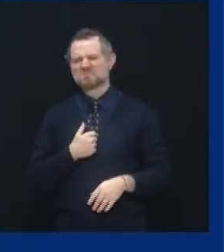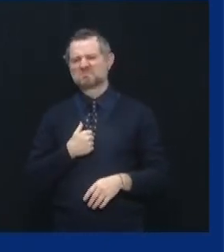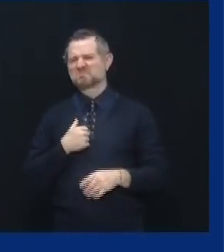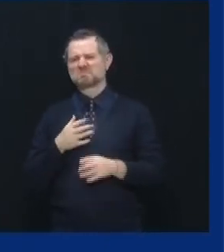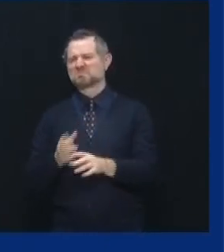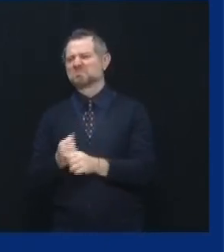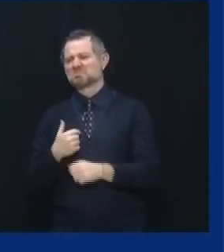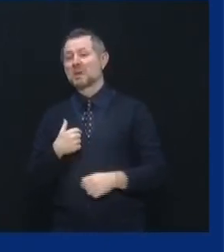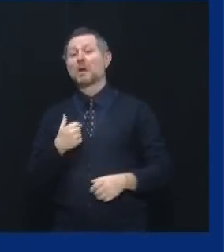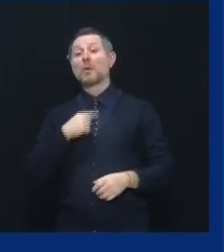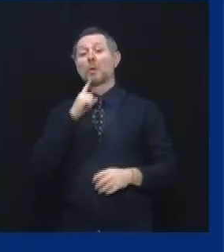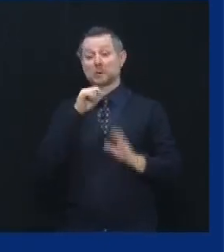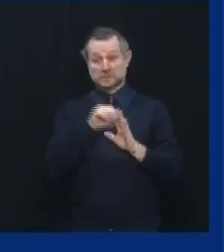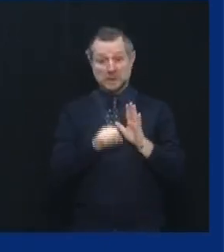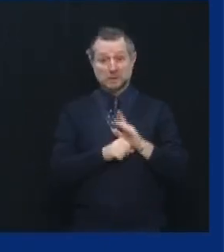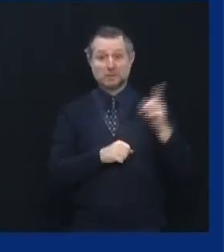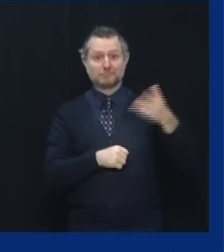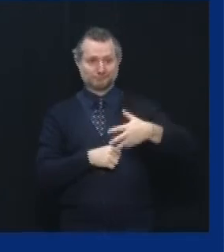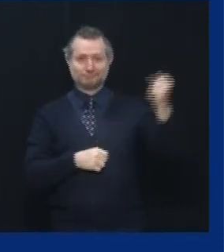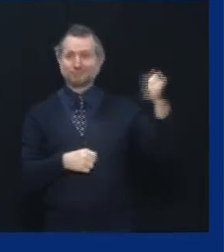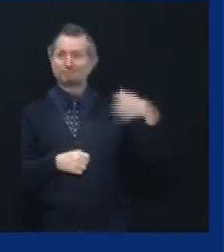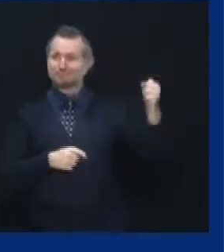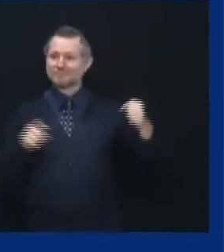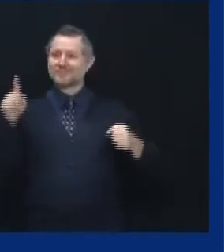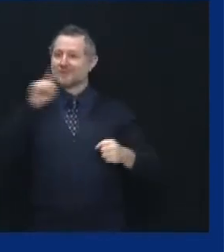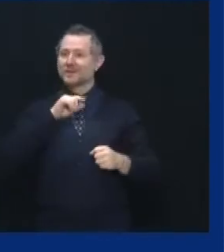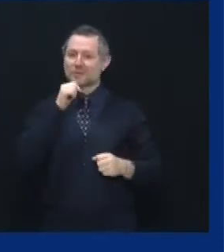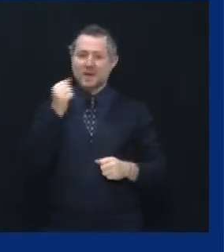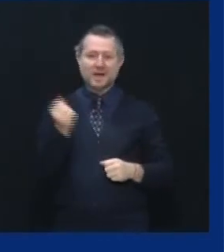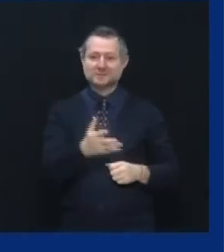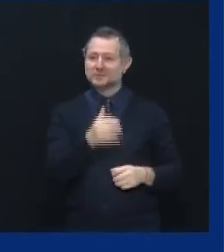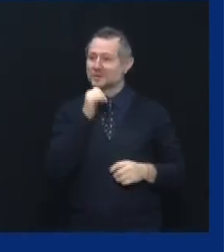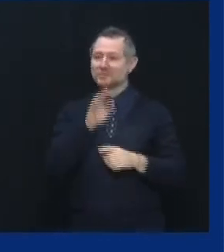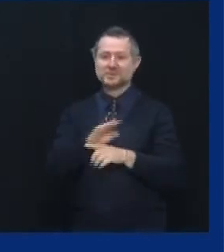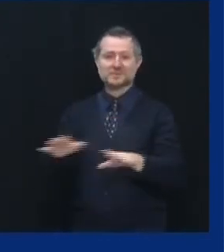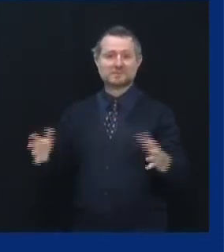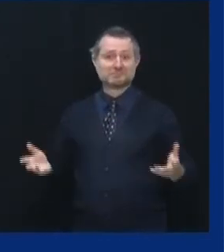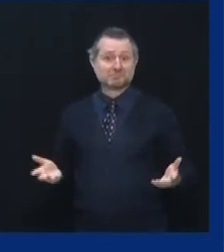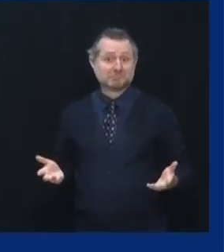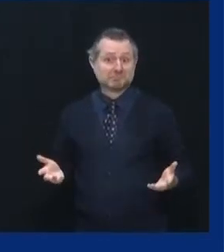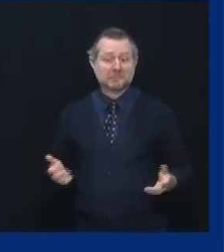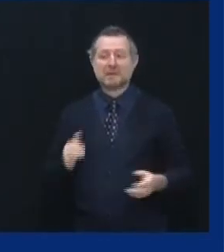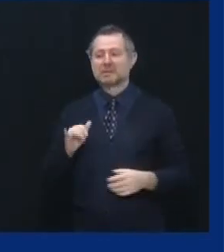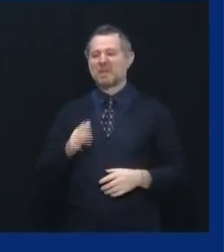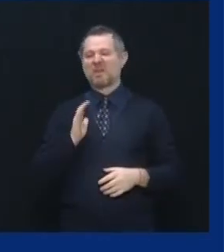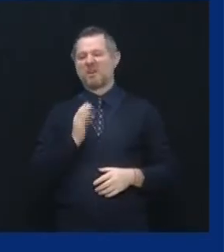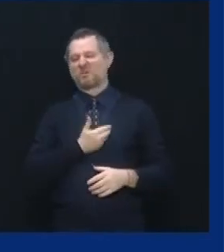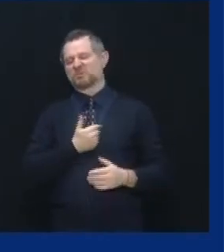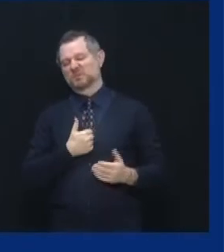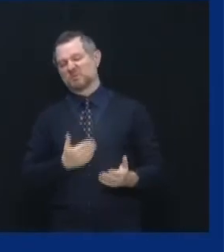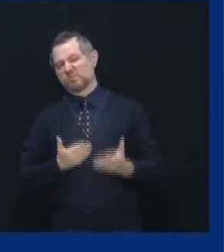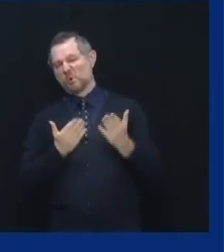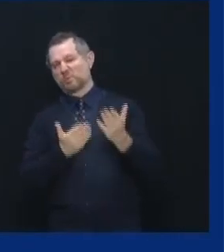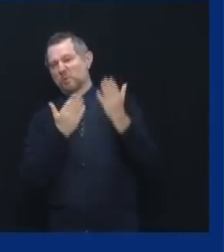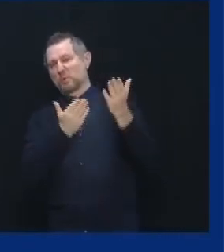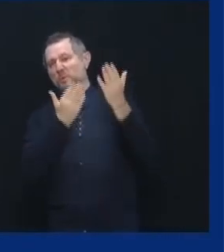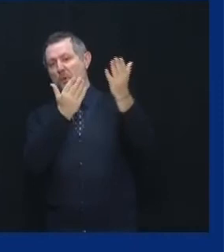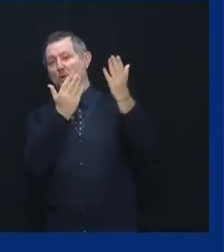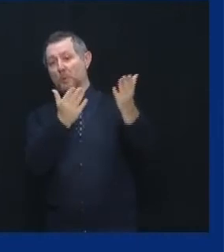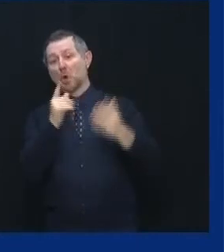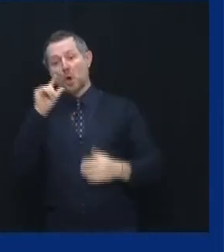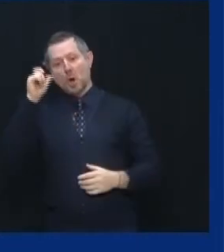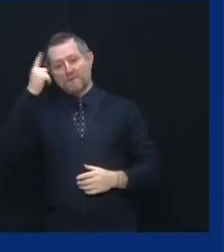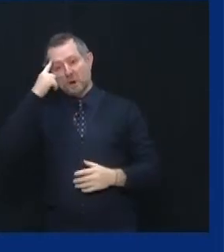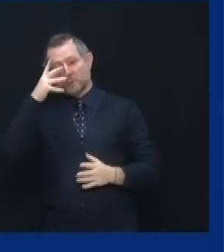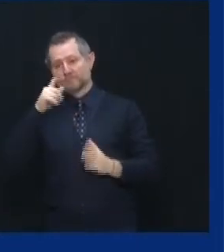versus others. And that's the proposal, which you'll see when the governor puts out his executive